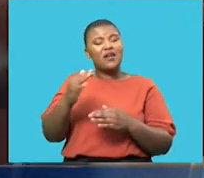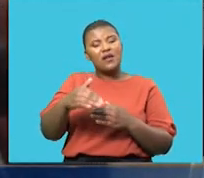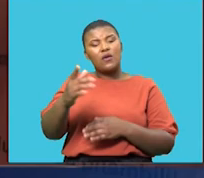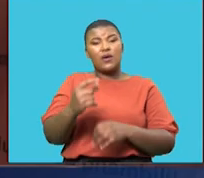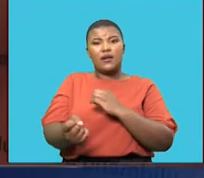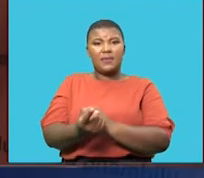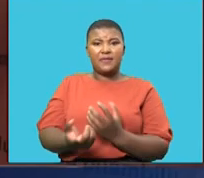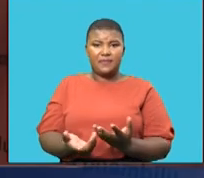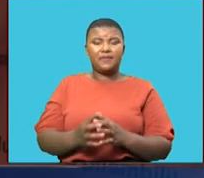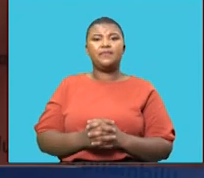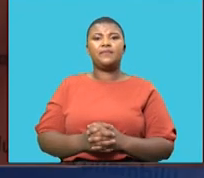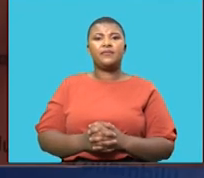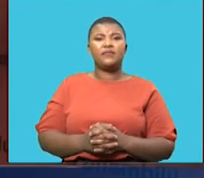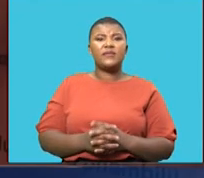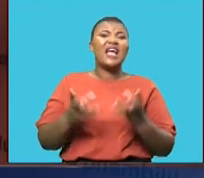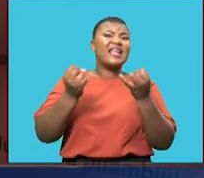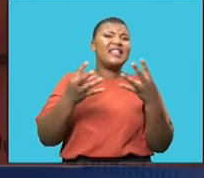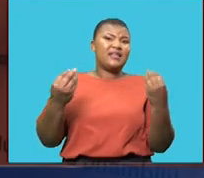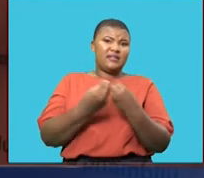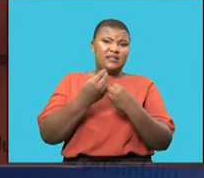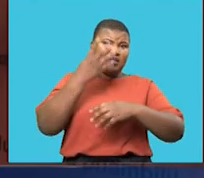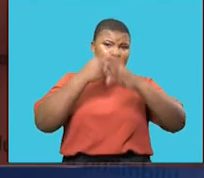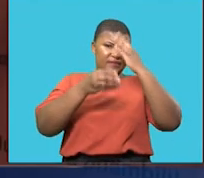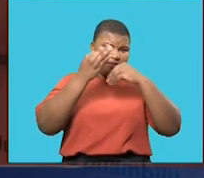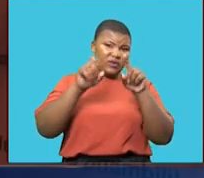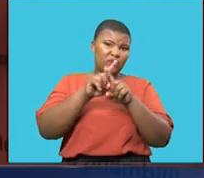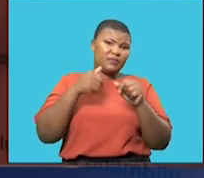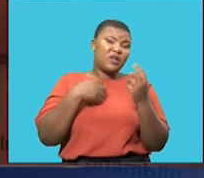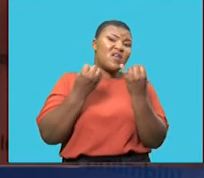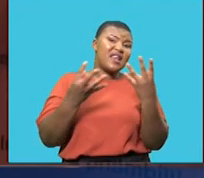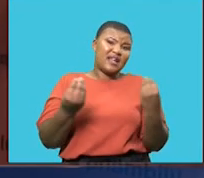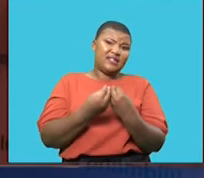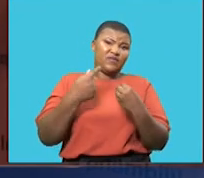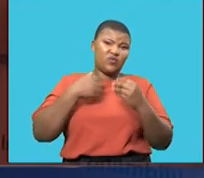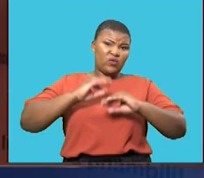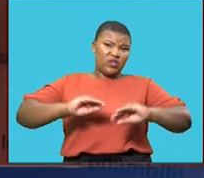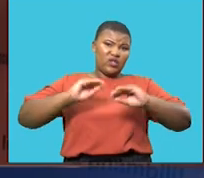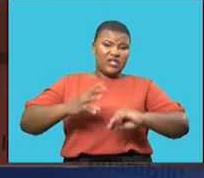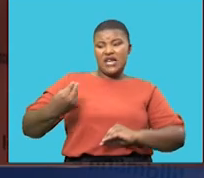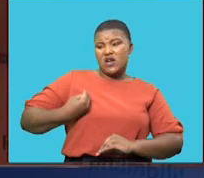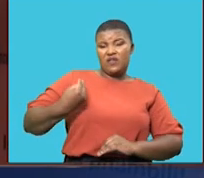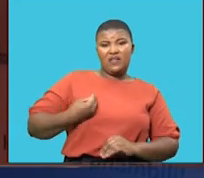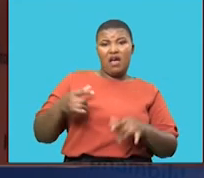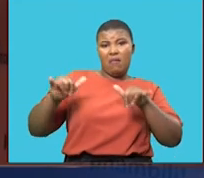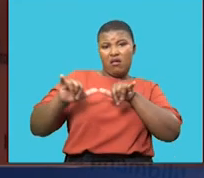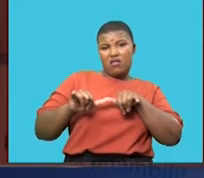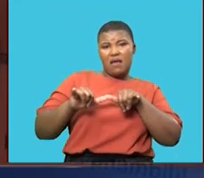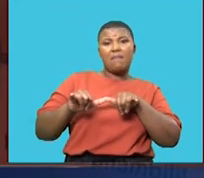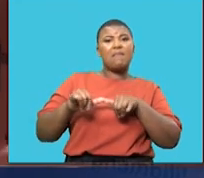Kuningi engikufundile futhi kuningi engisafuna ukufundisa intsha abantu abalingana nami. Ngiyathemba futhi ukuthi bazongilalela